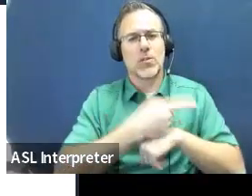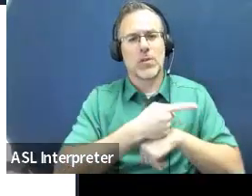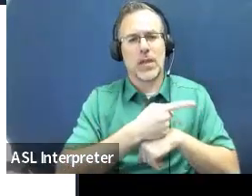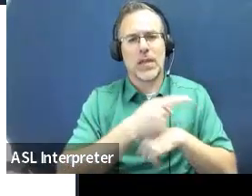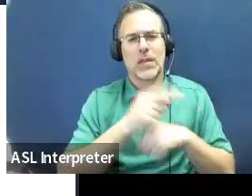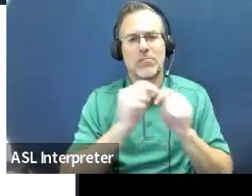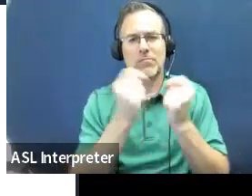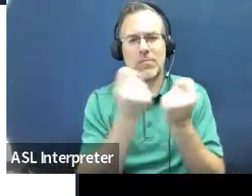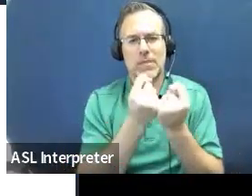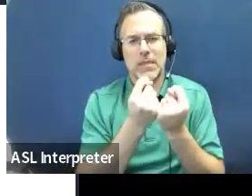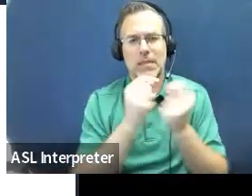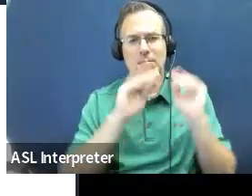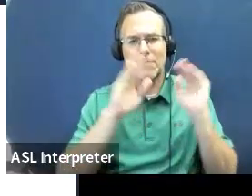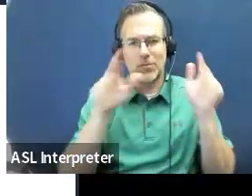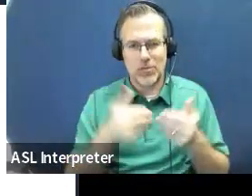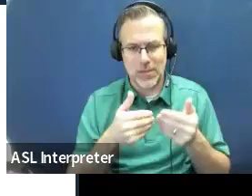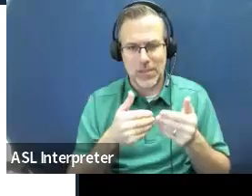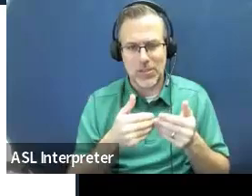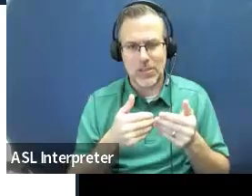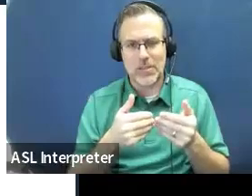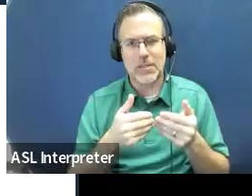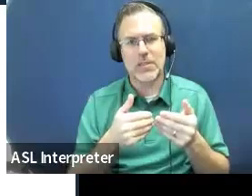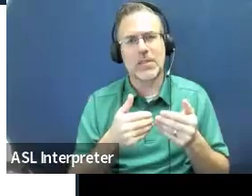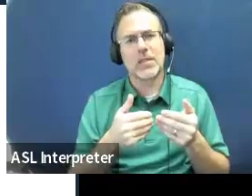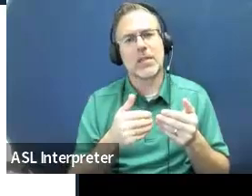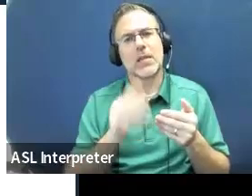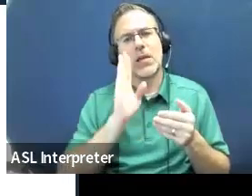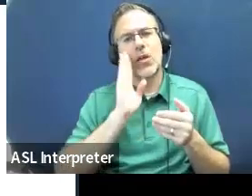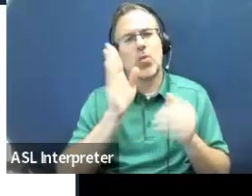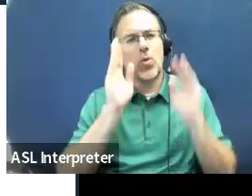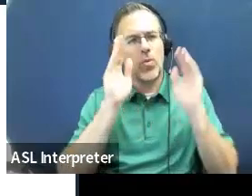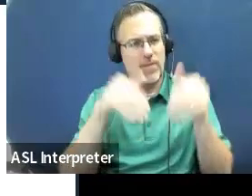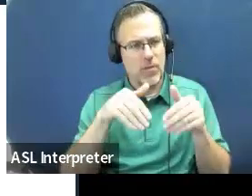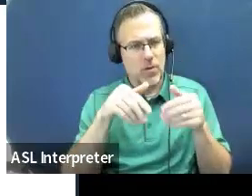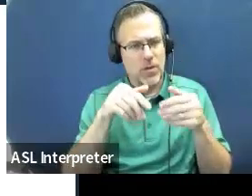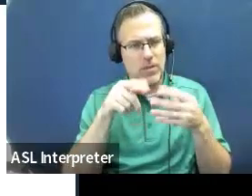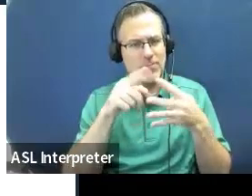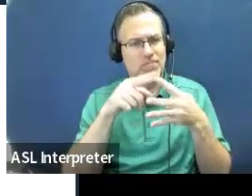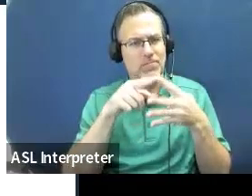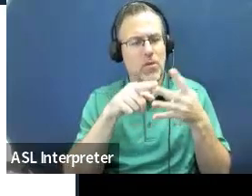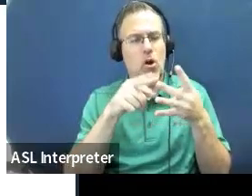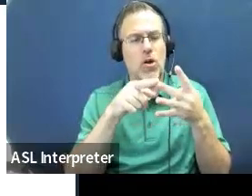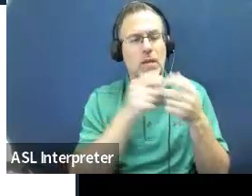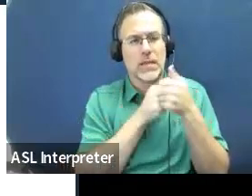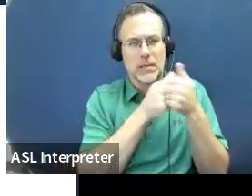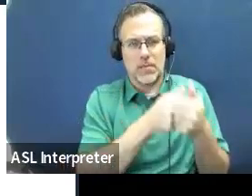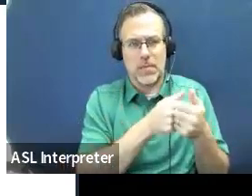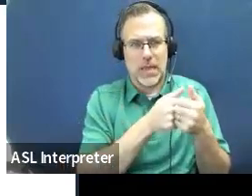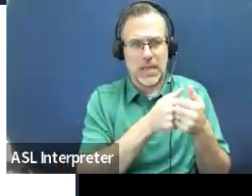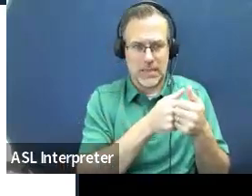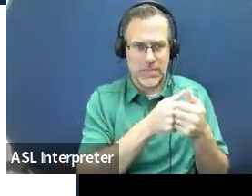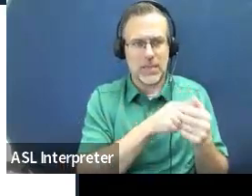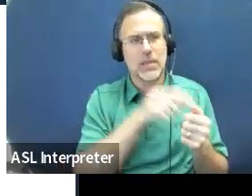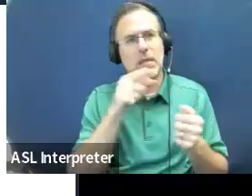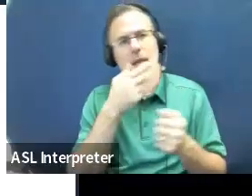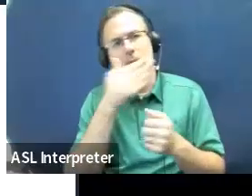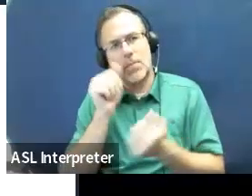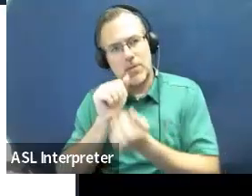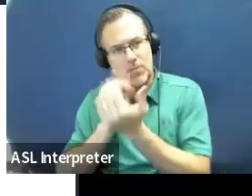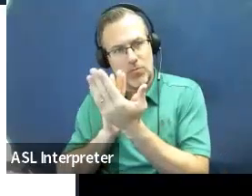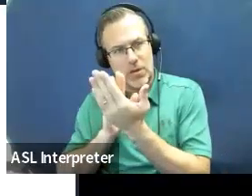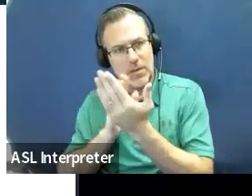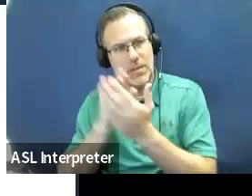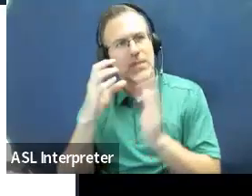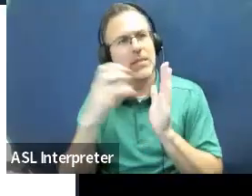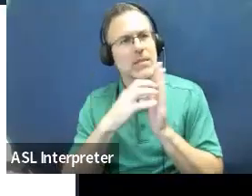team introductions. We're going to focus on compliant versus best practice, and we're focusing on sections 1 through 5